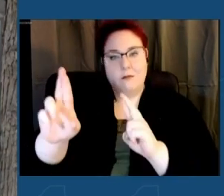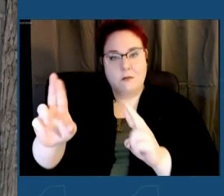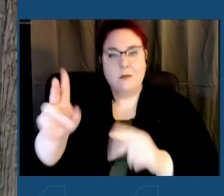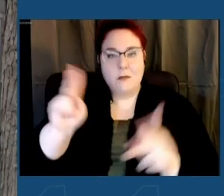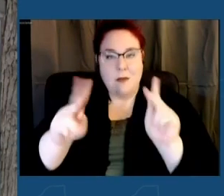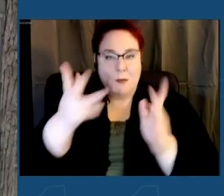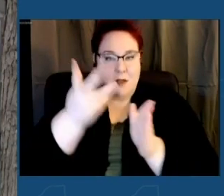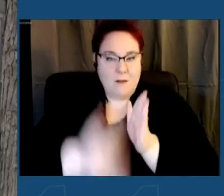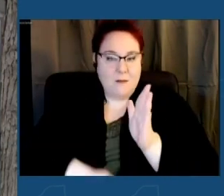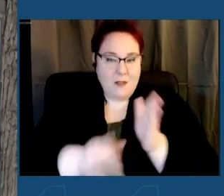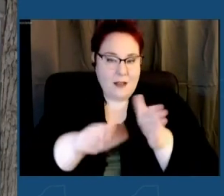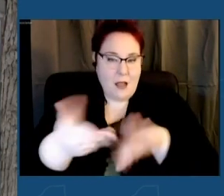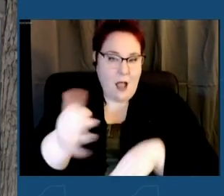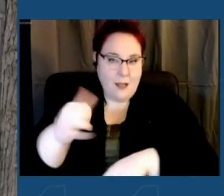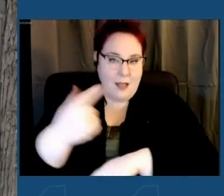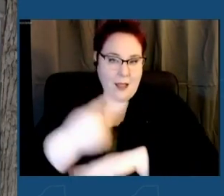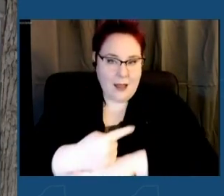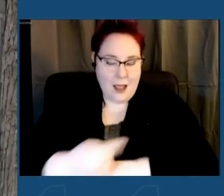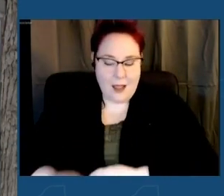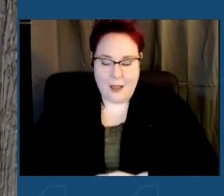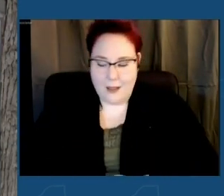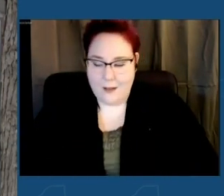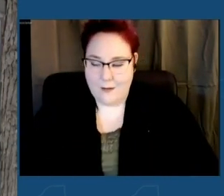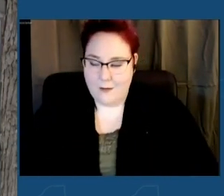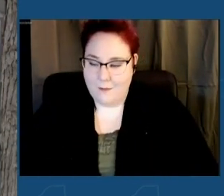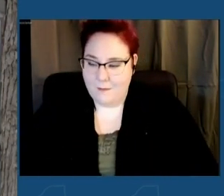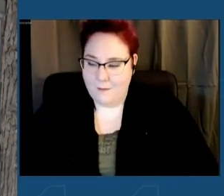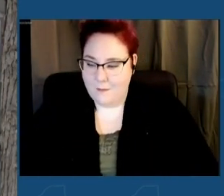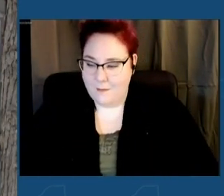died that day. They indeed truly were heroes.